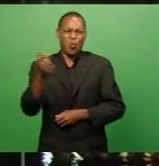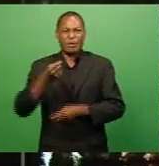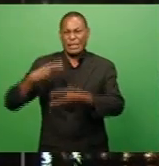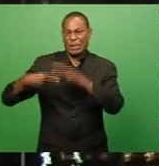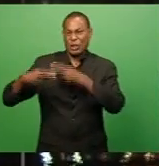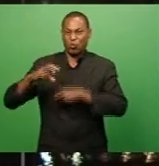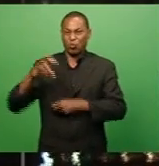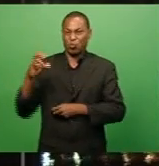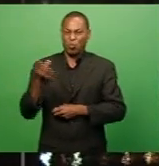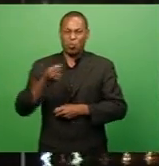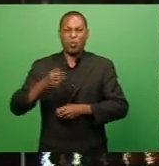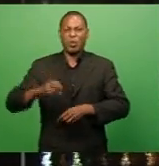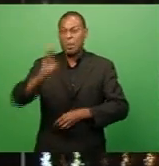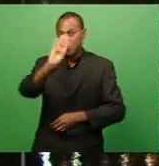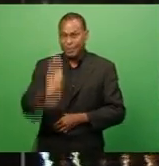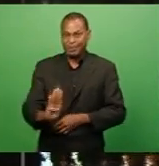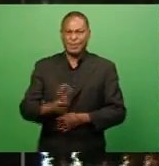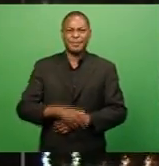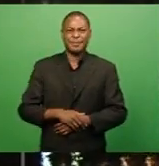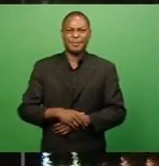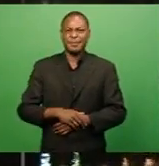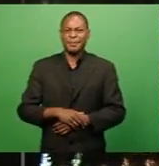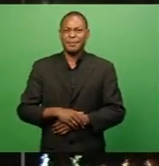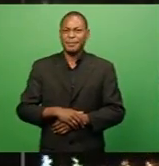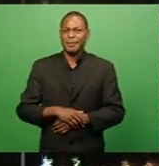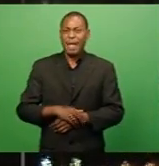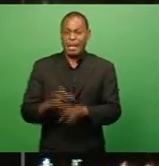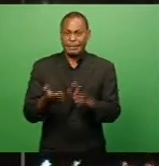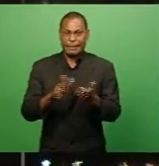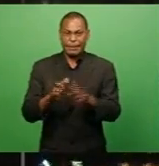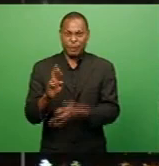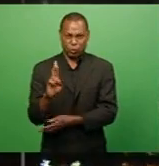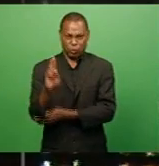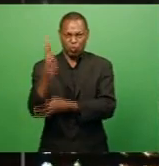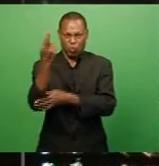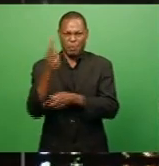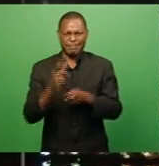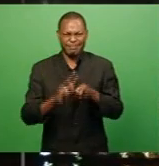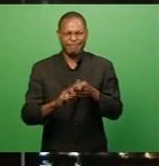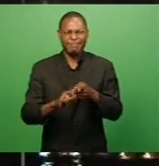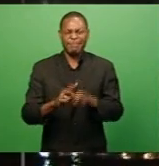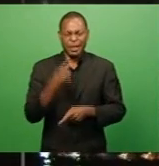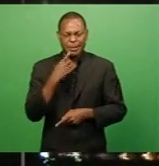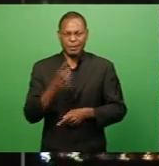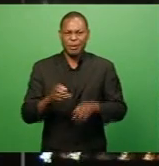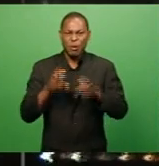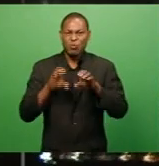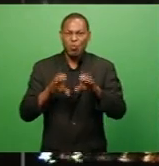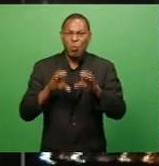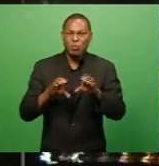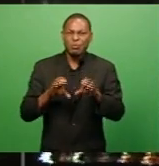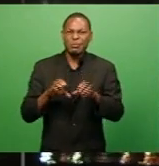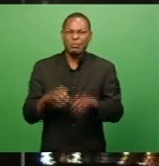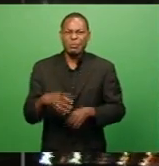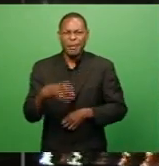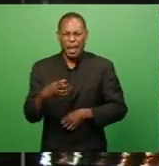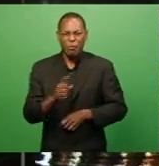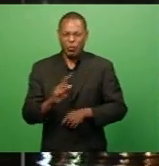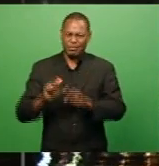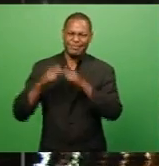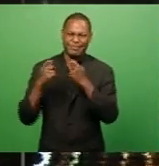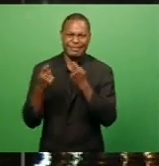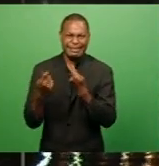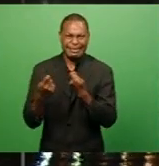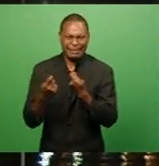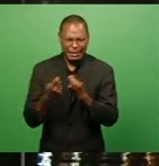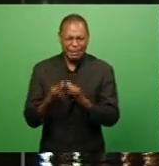in Rio de Janeiro. Former Sevens rep Vetamo Rabobo says coach Gareth Baber has a formidable team, but